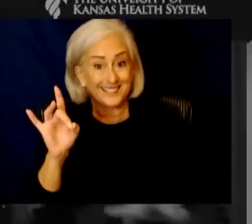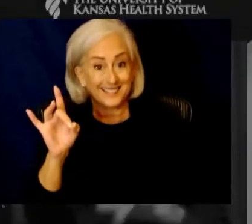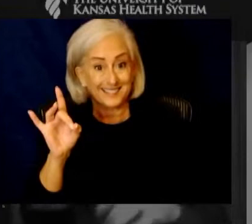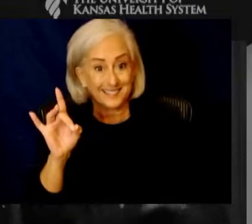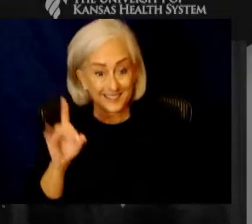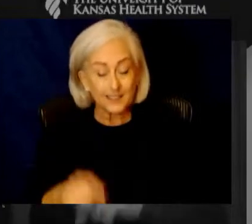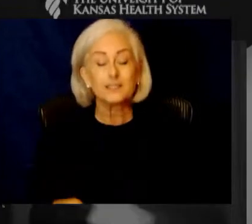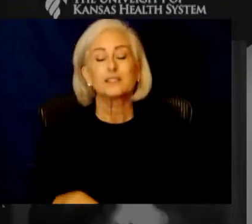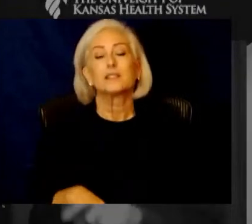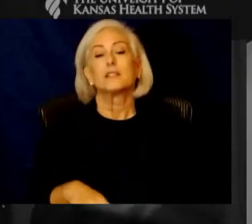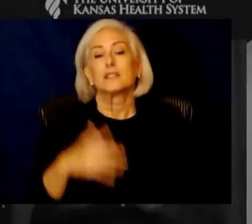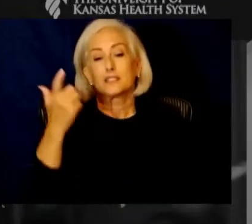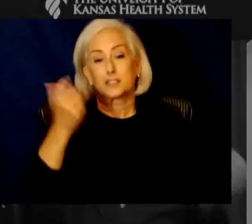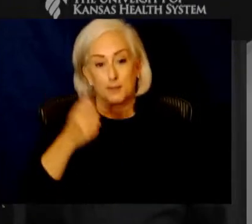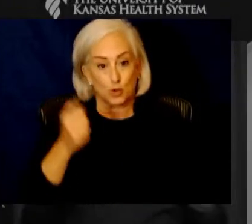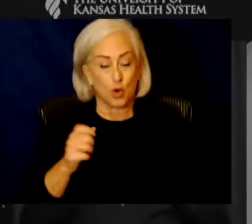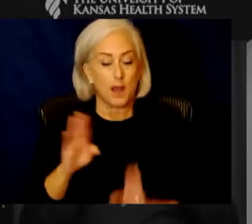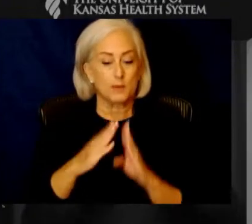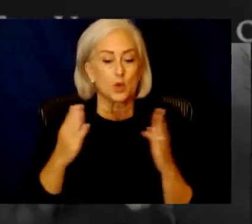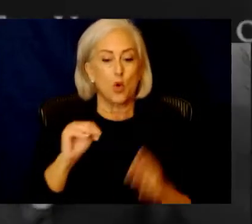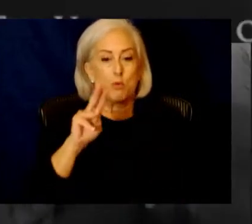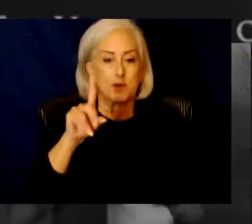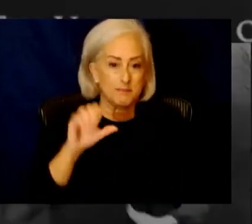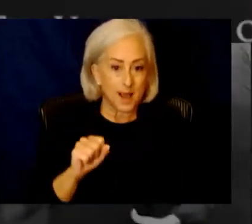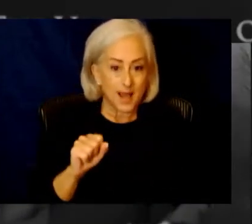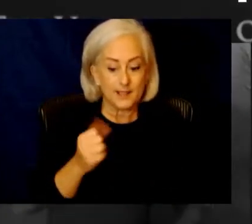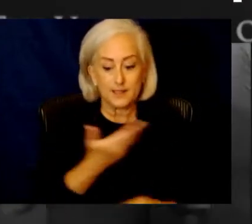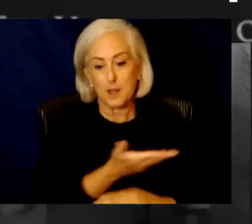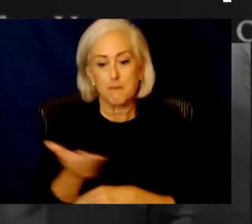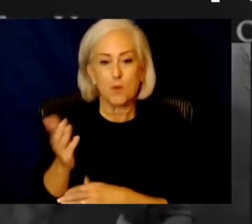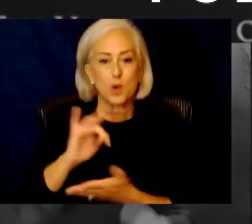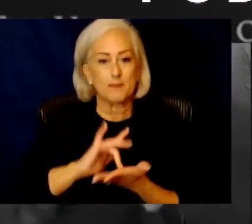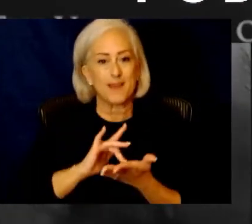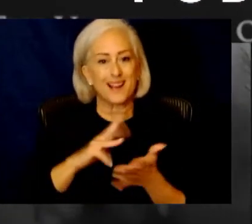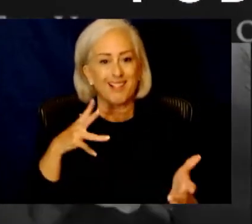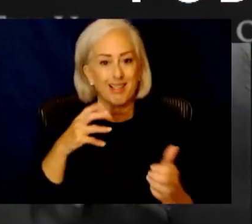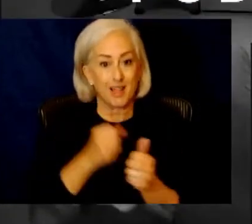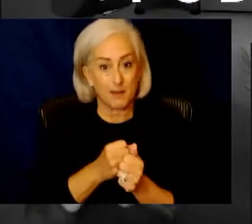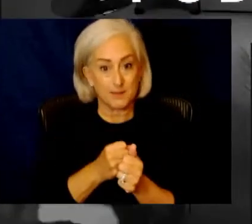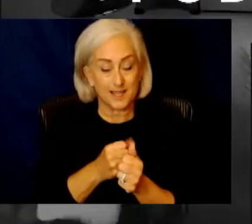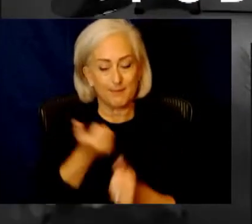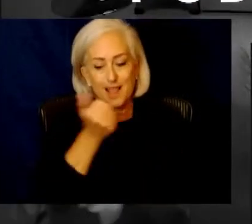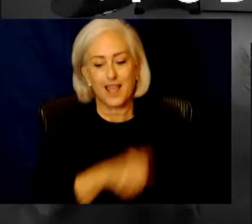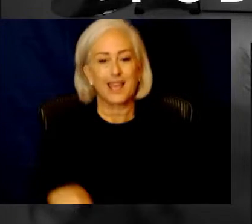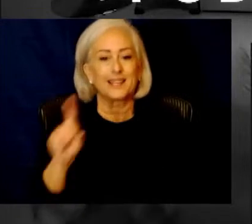update and open mics with Dr. Stites podcasts. Now, everywhere